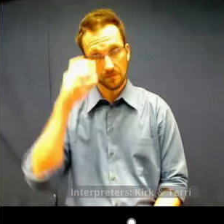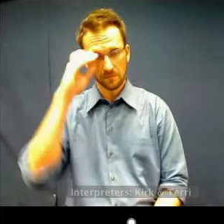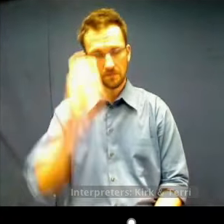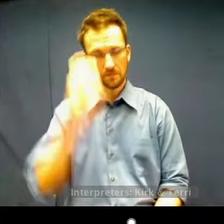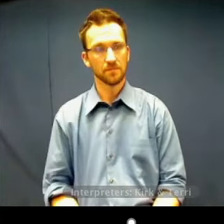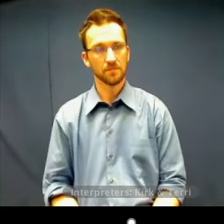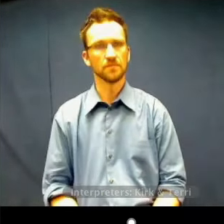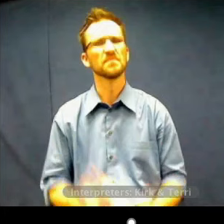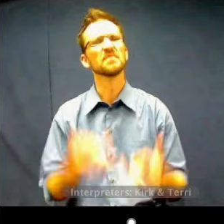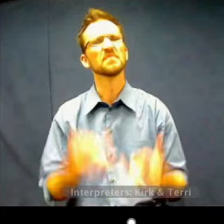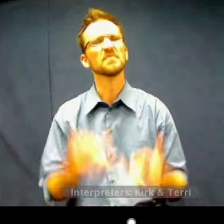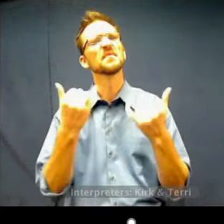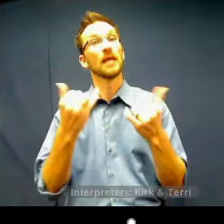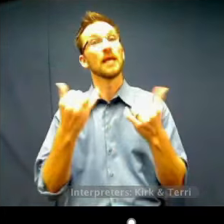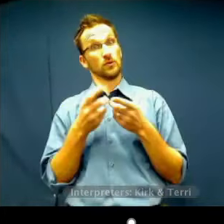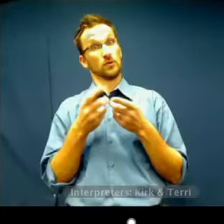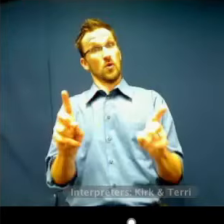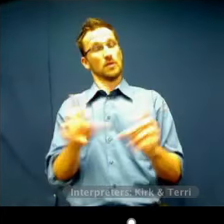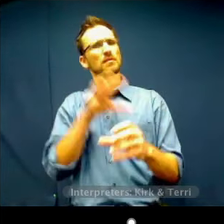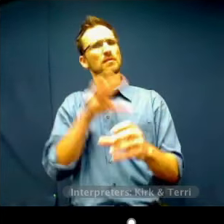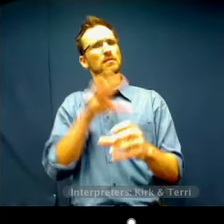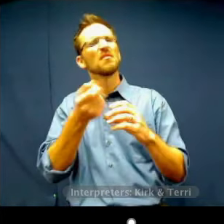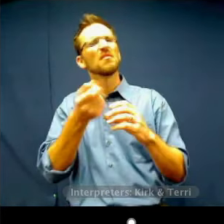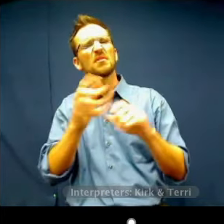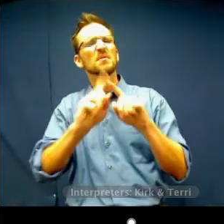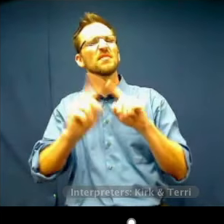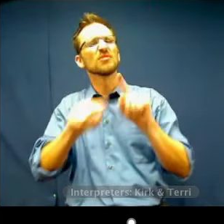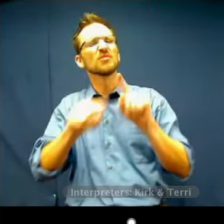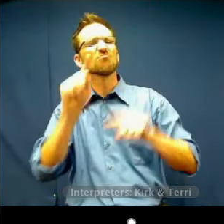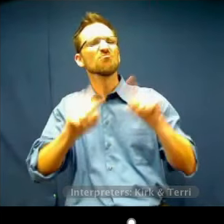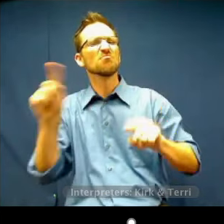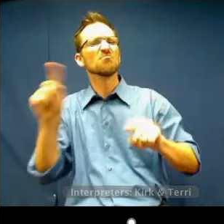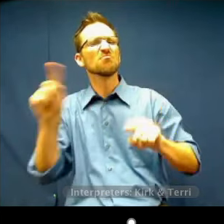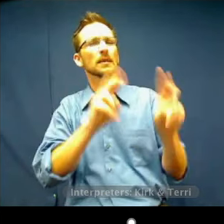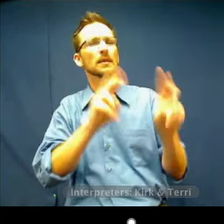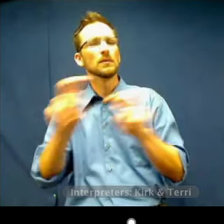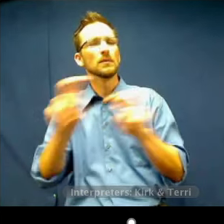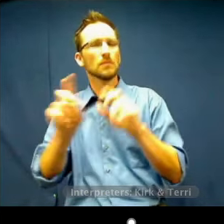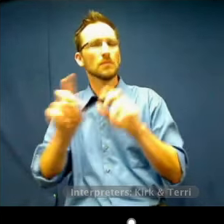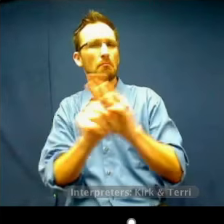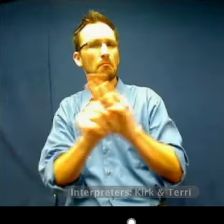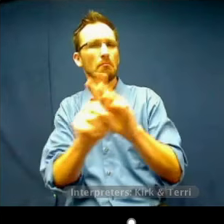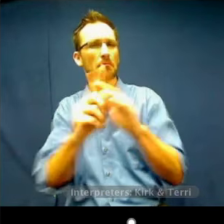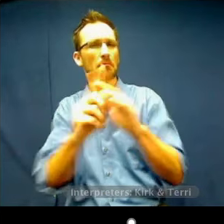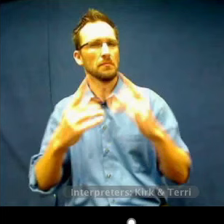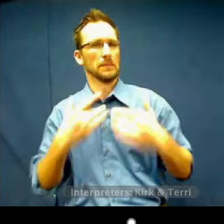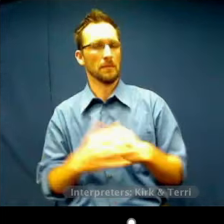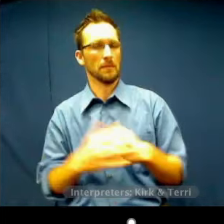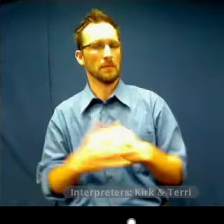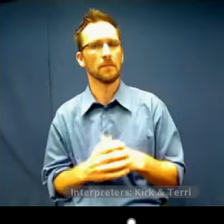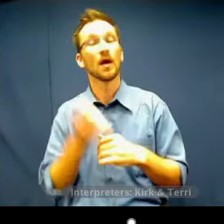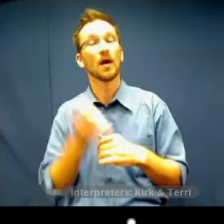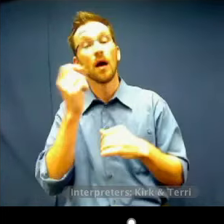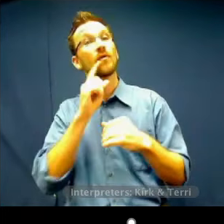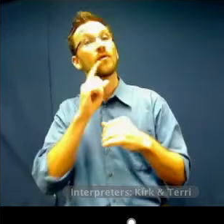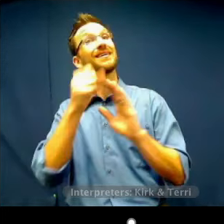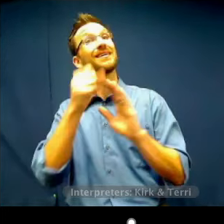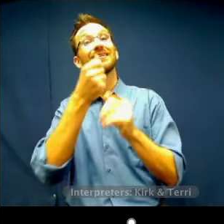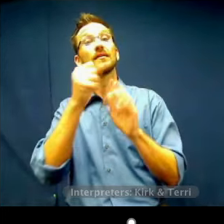A couple of miscellaneous issues just to keep in mind, and this depends upon the state as well,